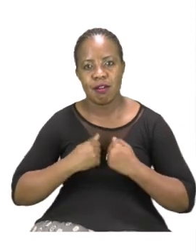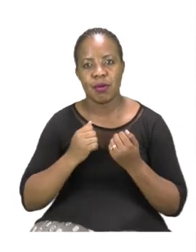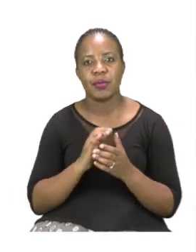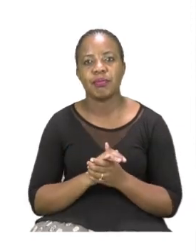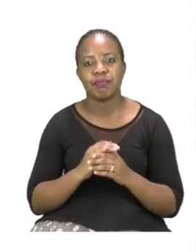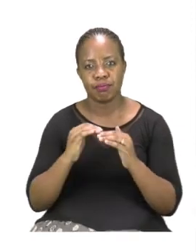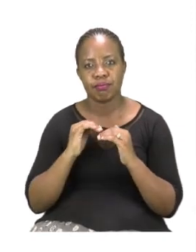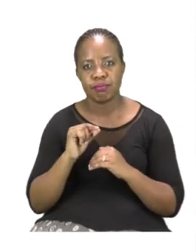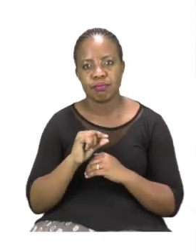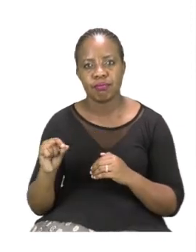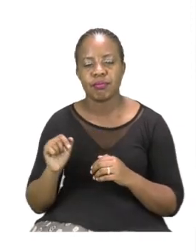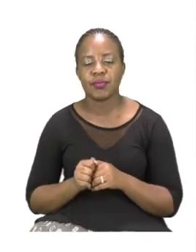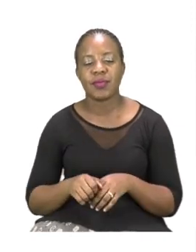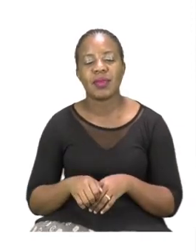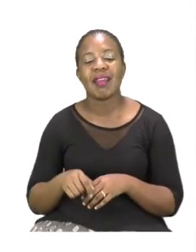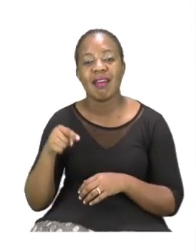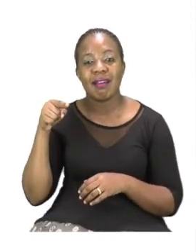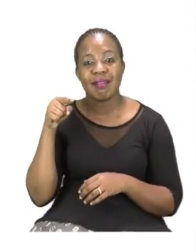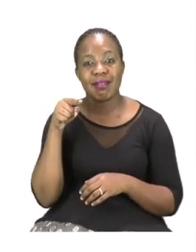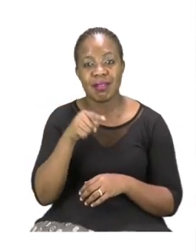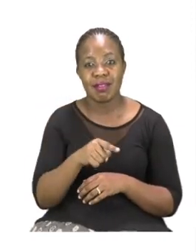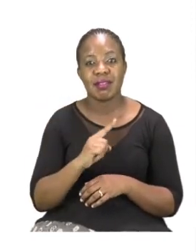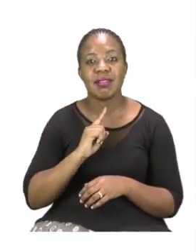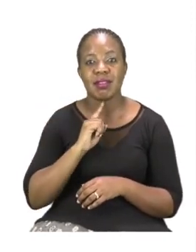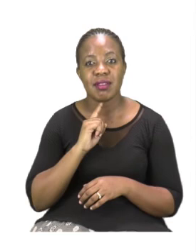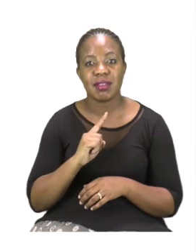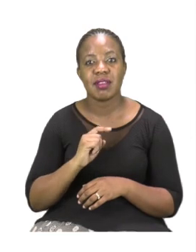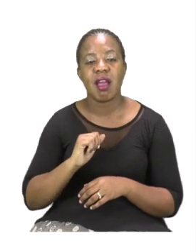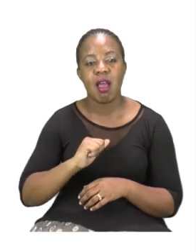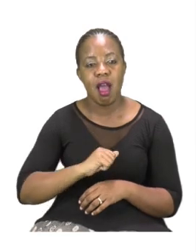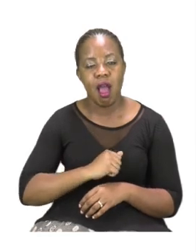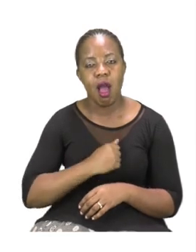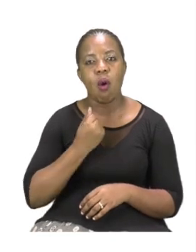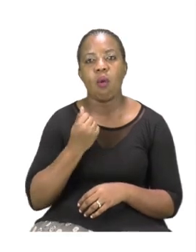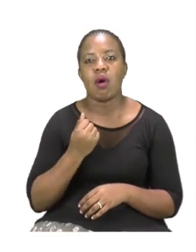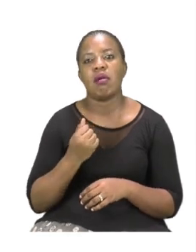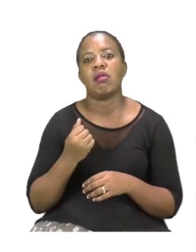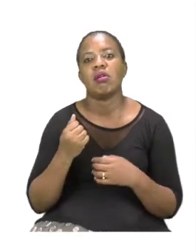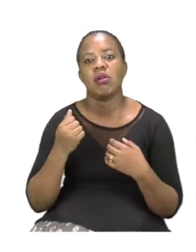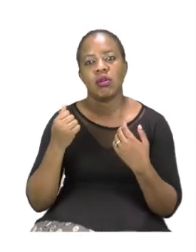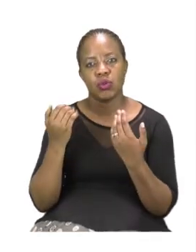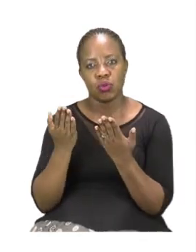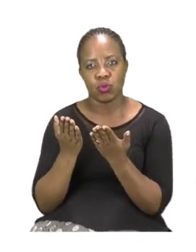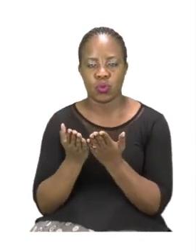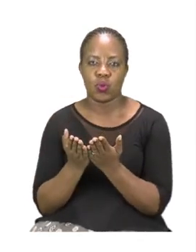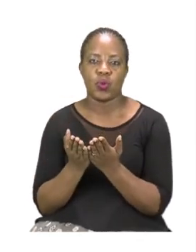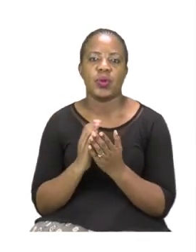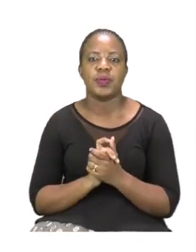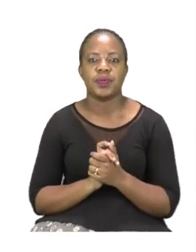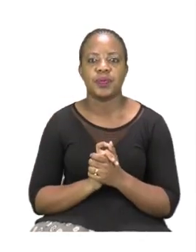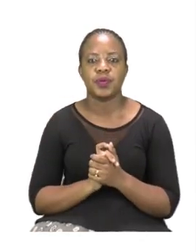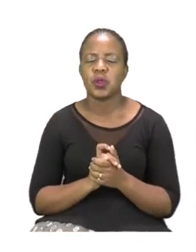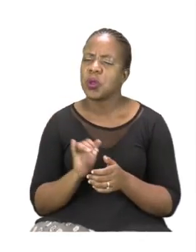is our school. So the possessive pronoun or the word that is showing ownership